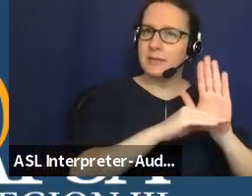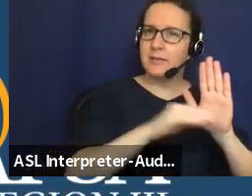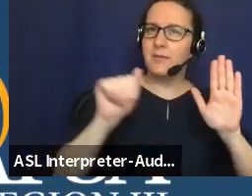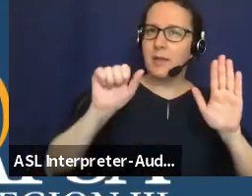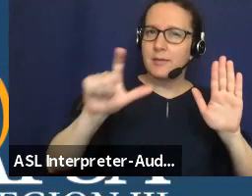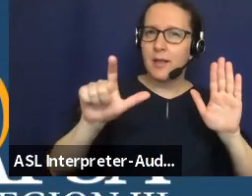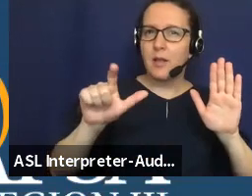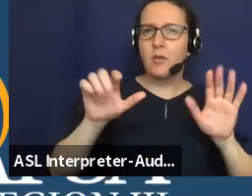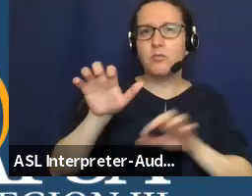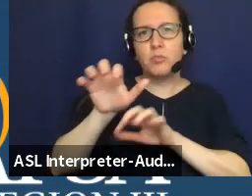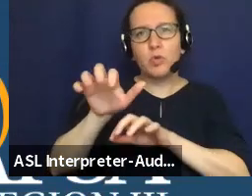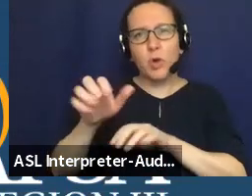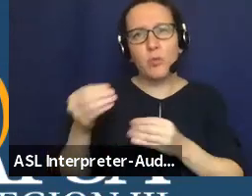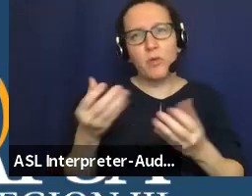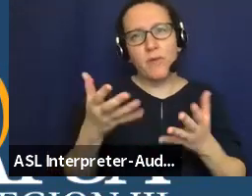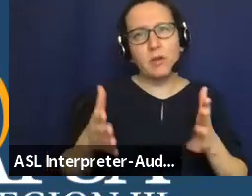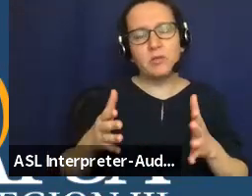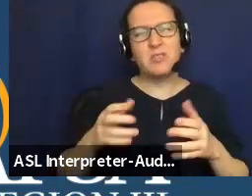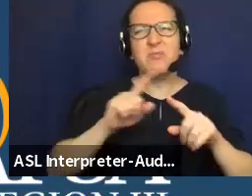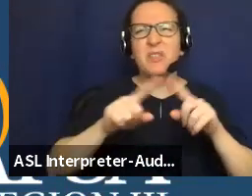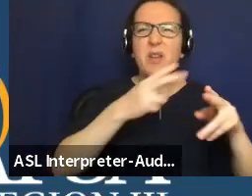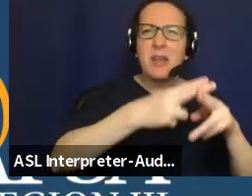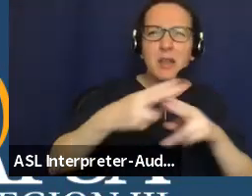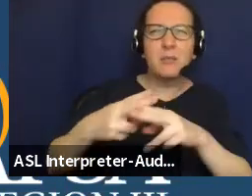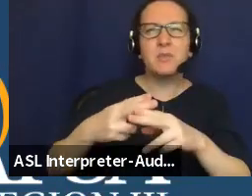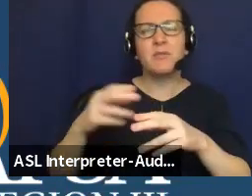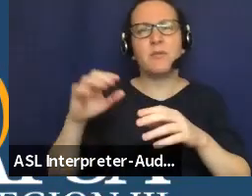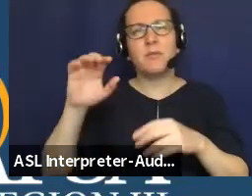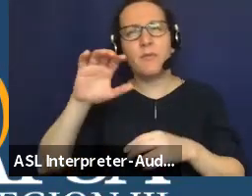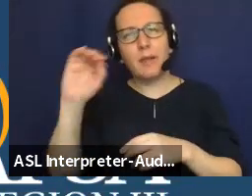different names and vendors to start your search into.